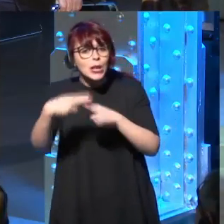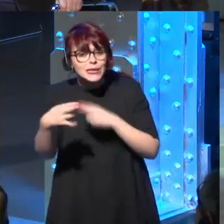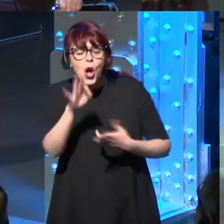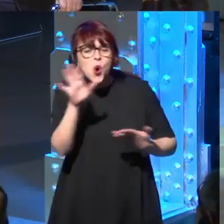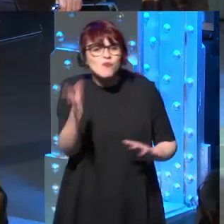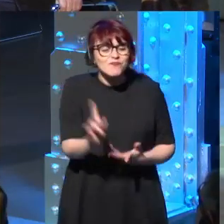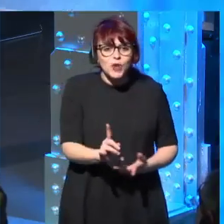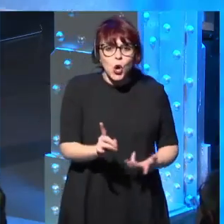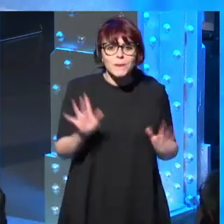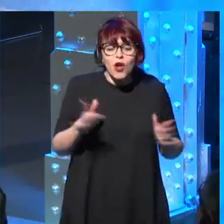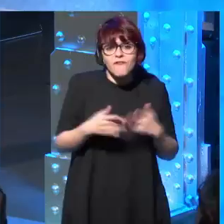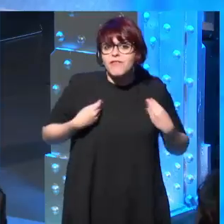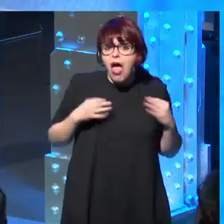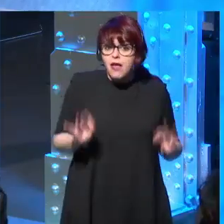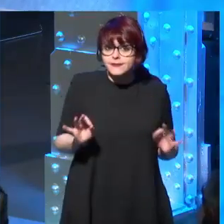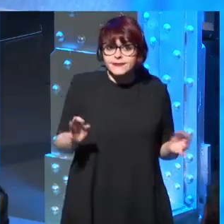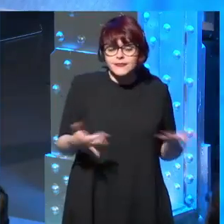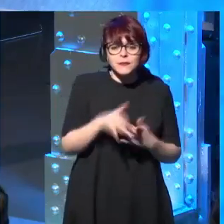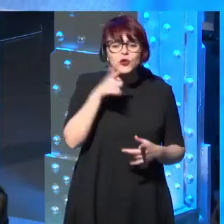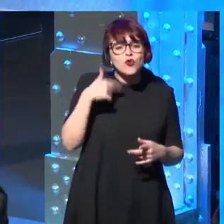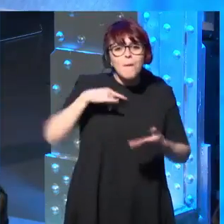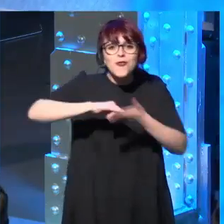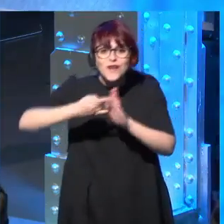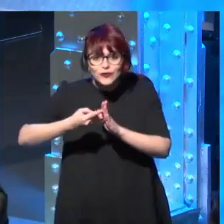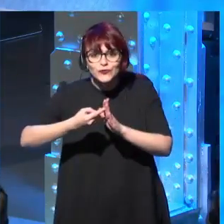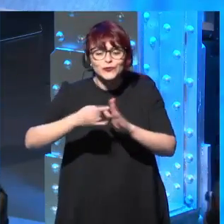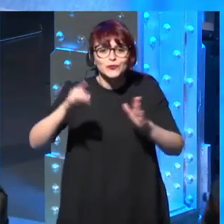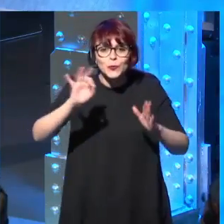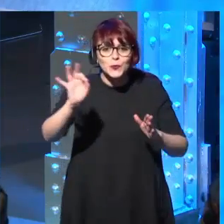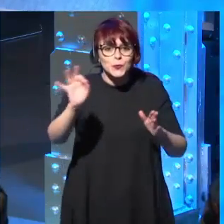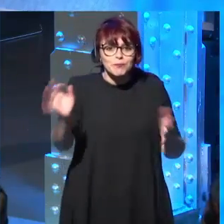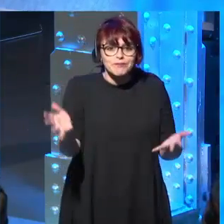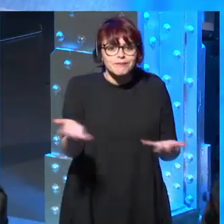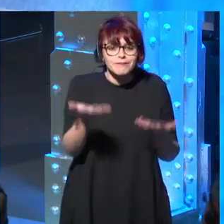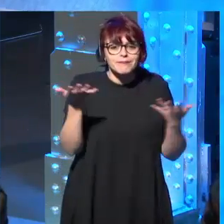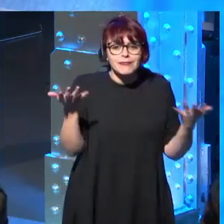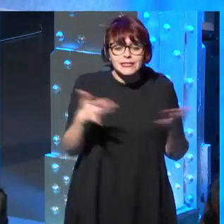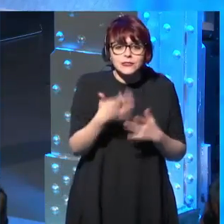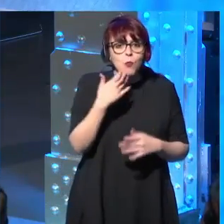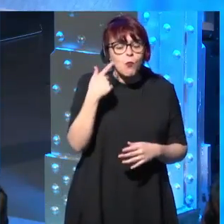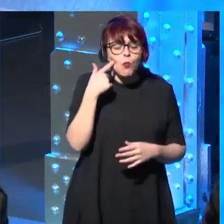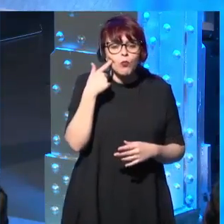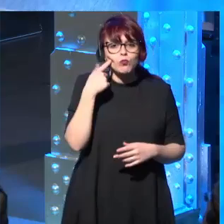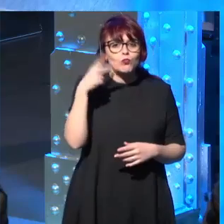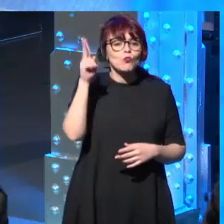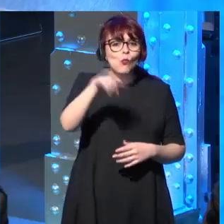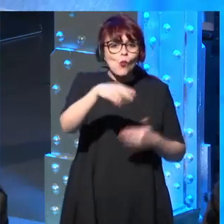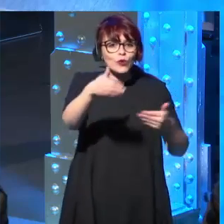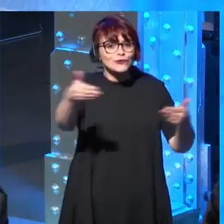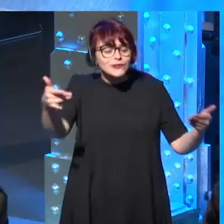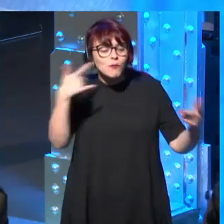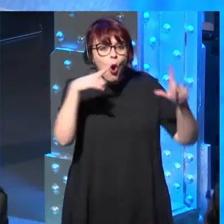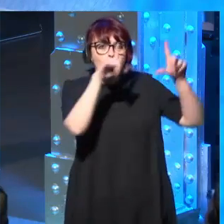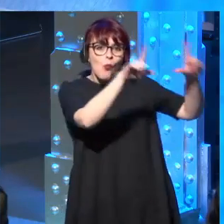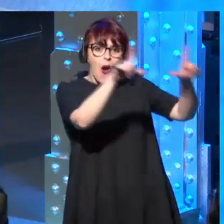I have so many projects. Really, if I go to a museum and look at pictures, then even